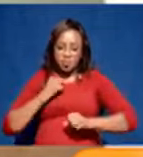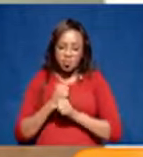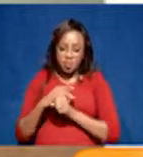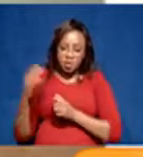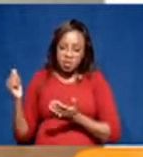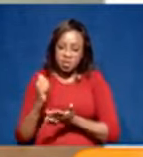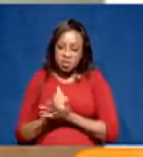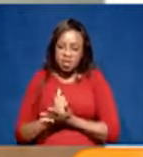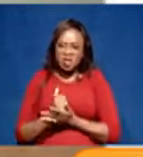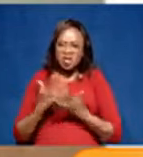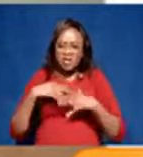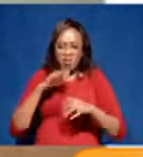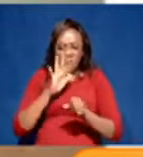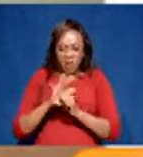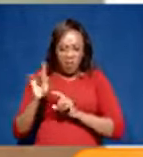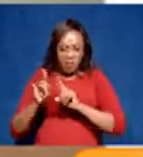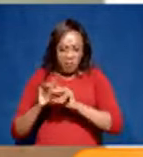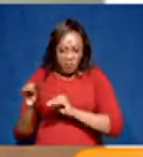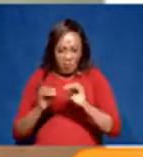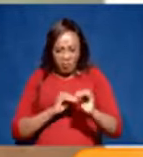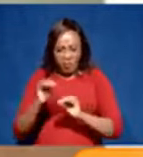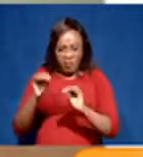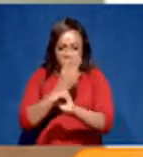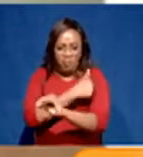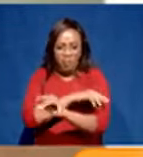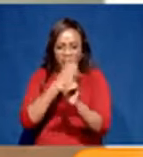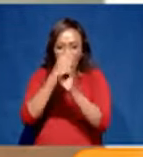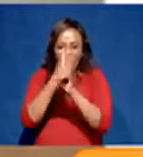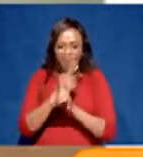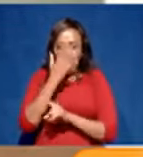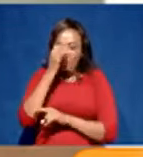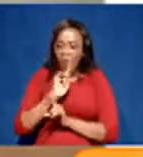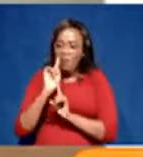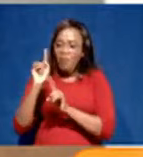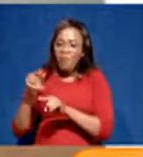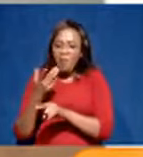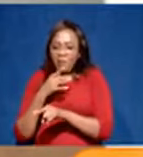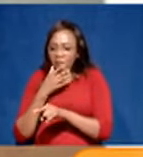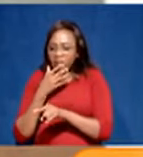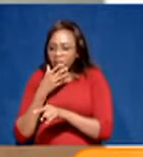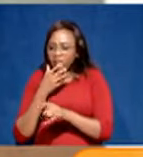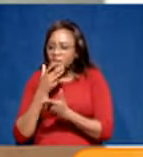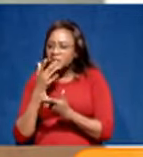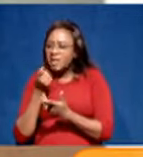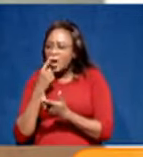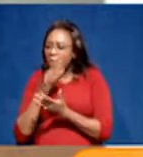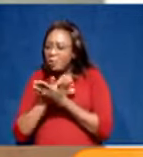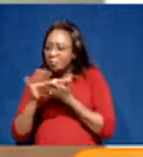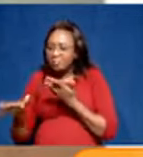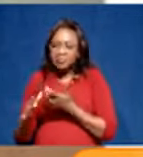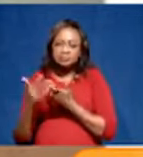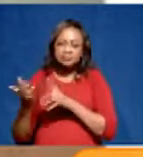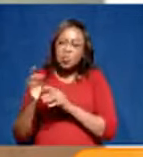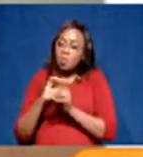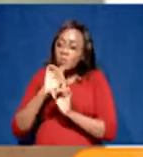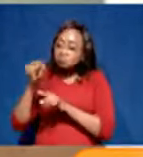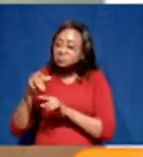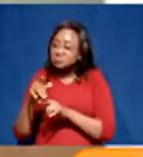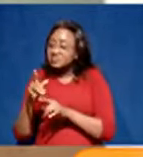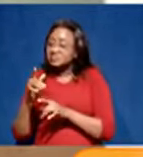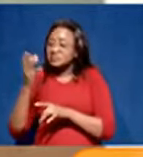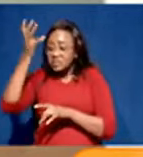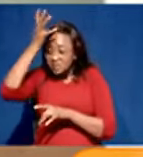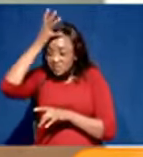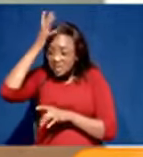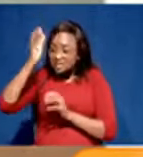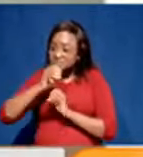move from one facility to another because they went, they didn't find drugs, or they went, the nurse was missing, or the doctor was missing, or they went and a machine